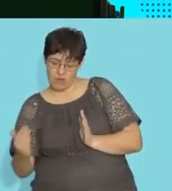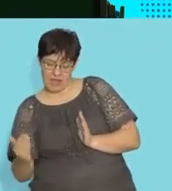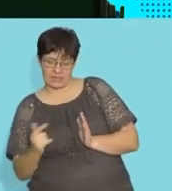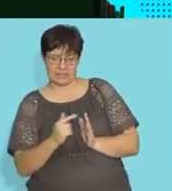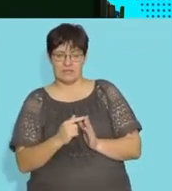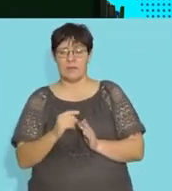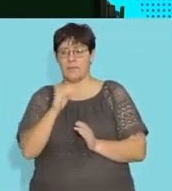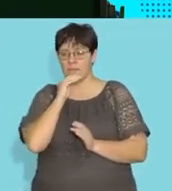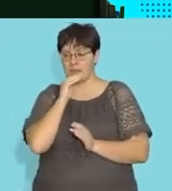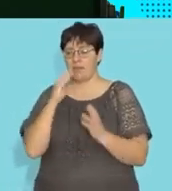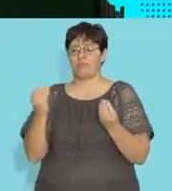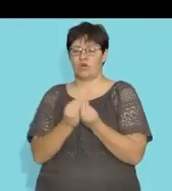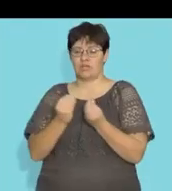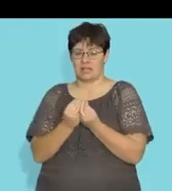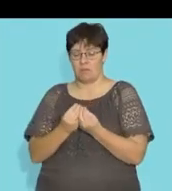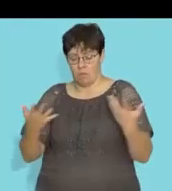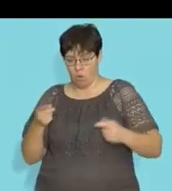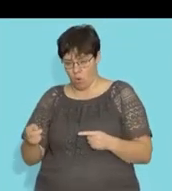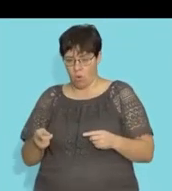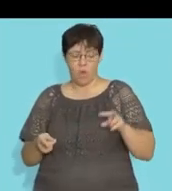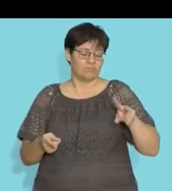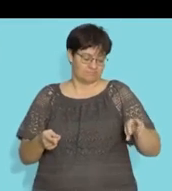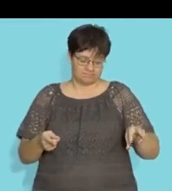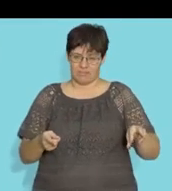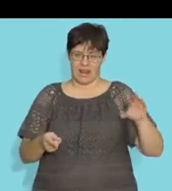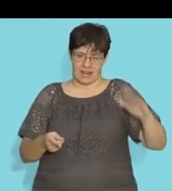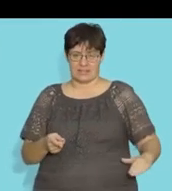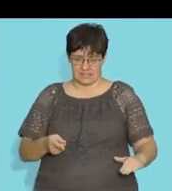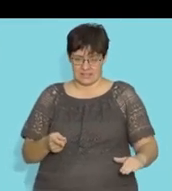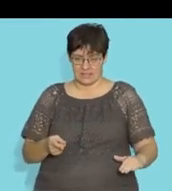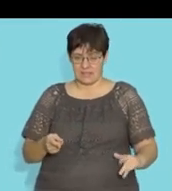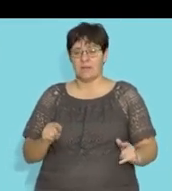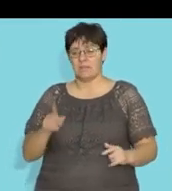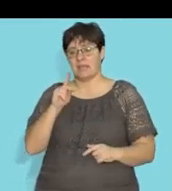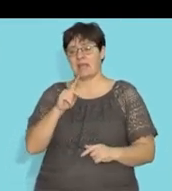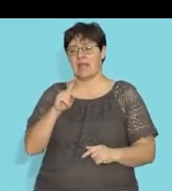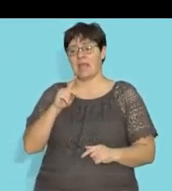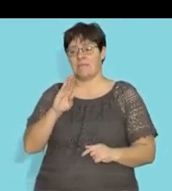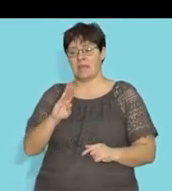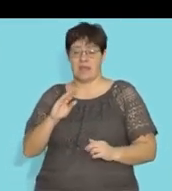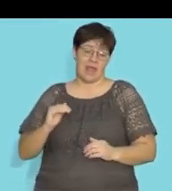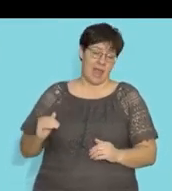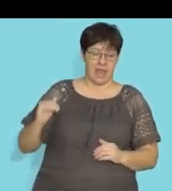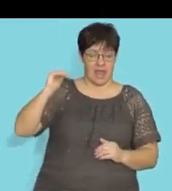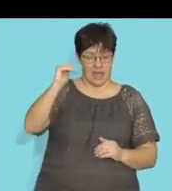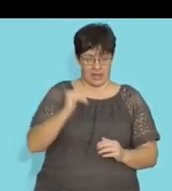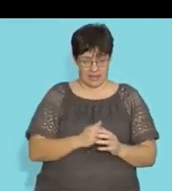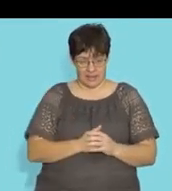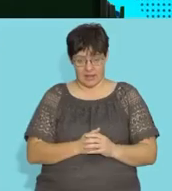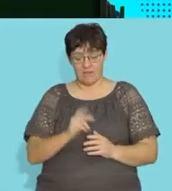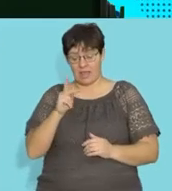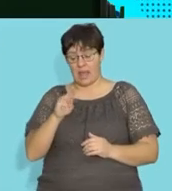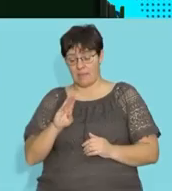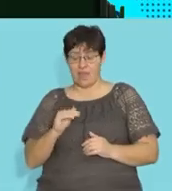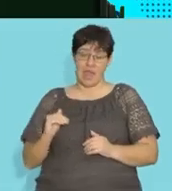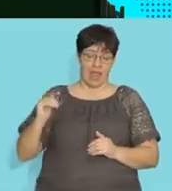right. There will be more products than reactants, making our Kb value very high. And if you have a